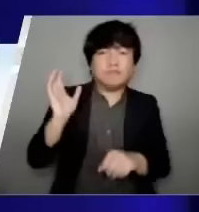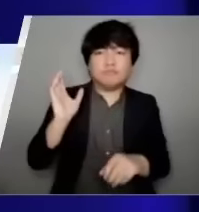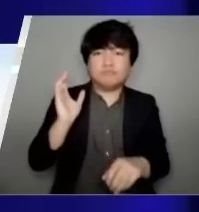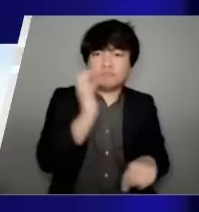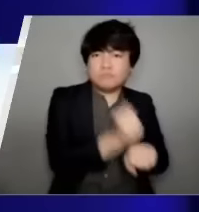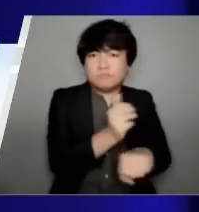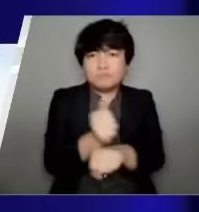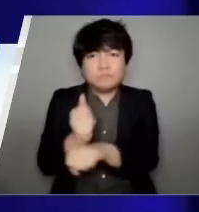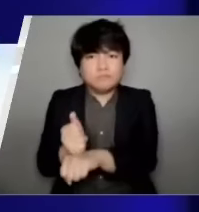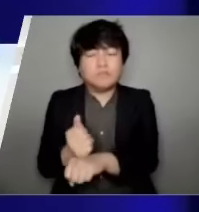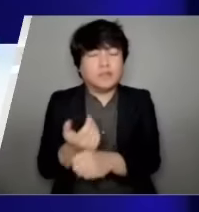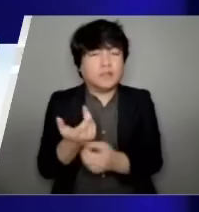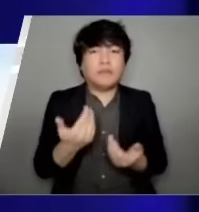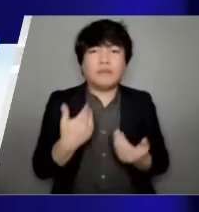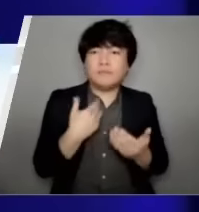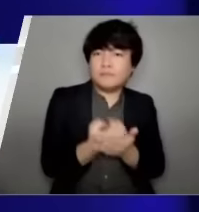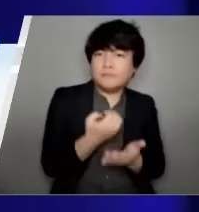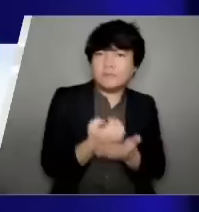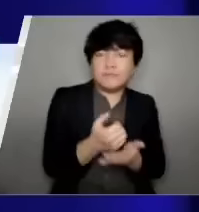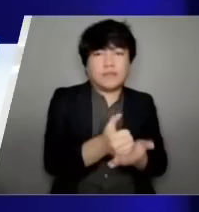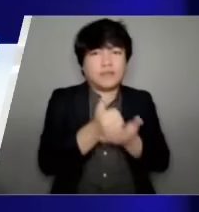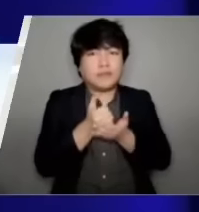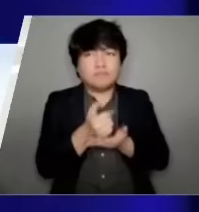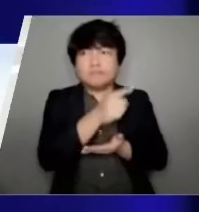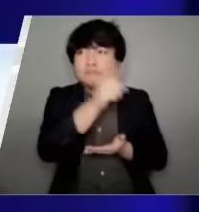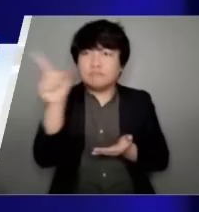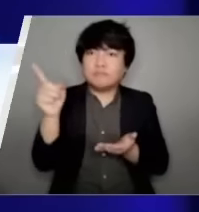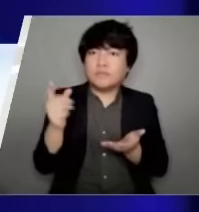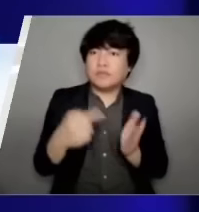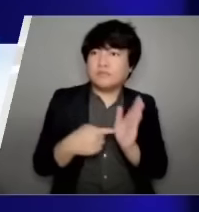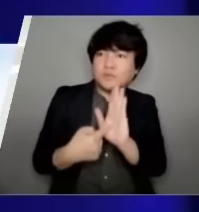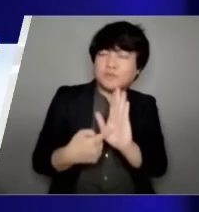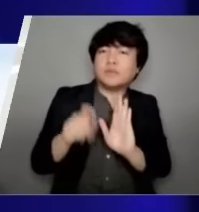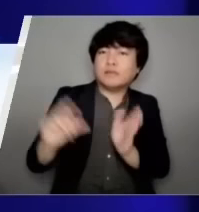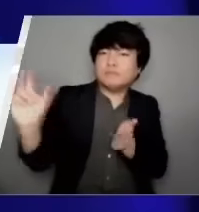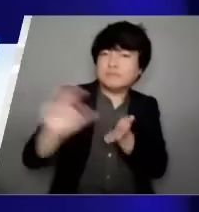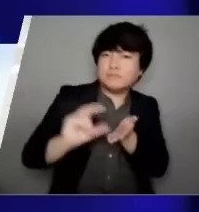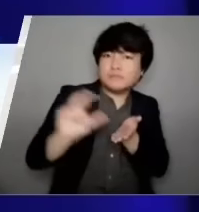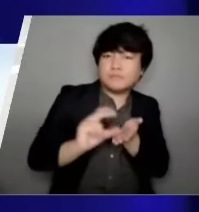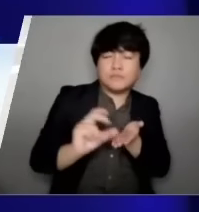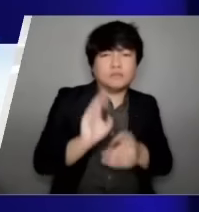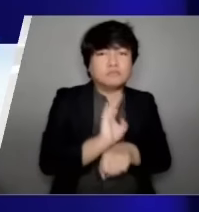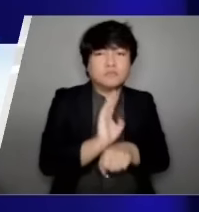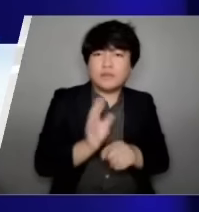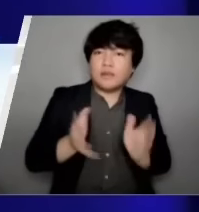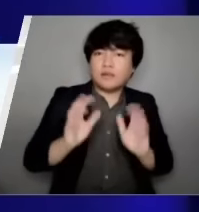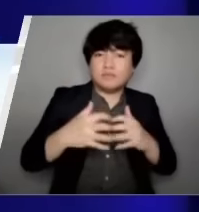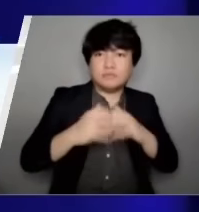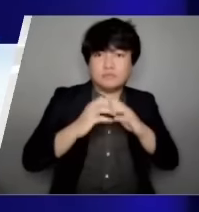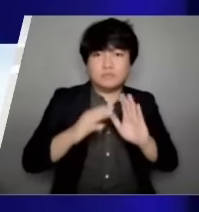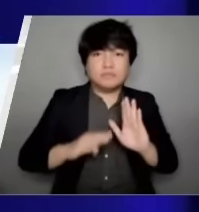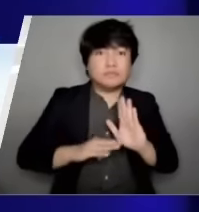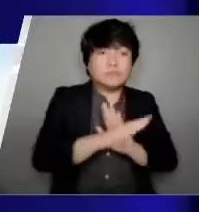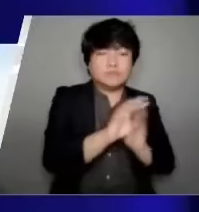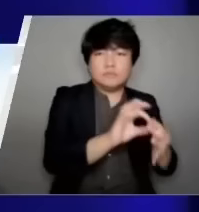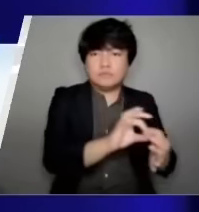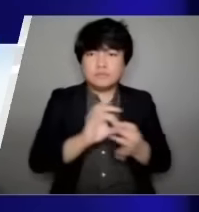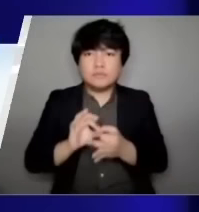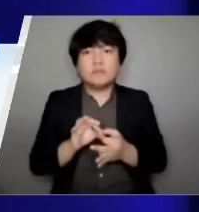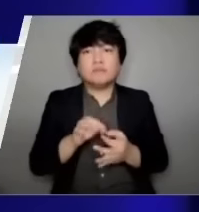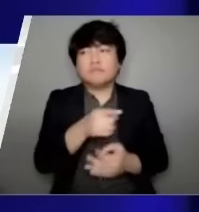we are trying to attract investors to come, tourists to come. And so, the least that we want is to have